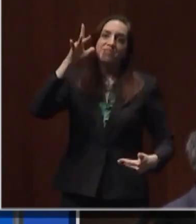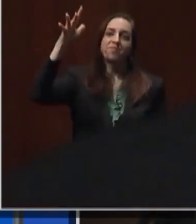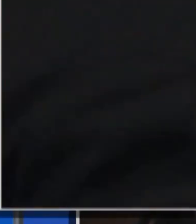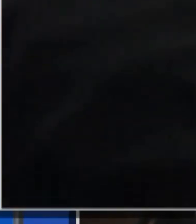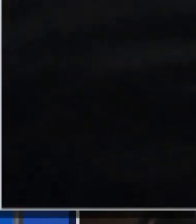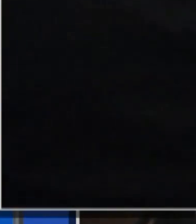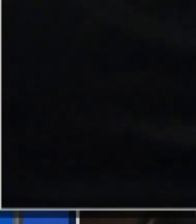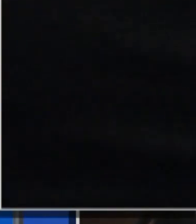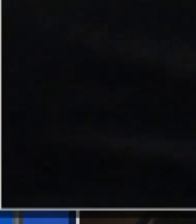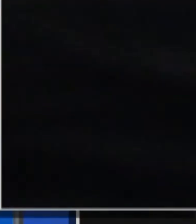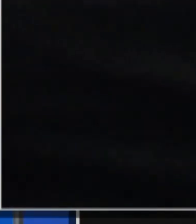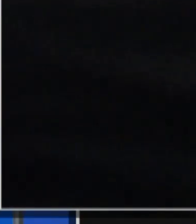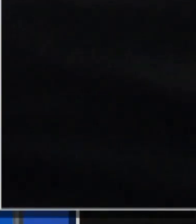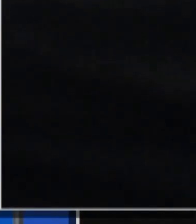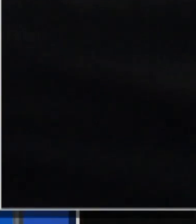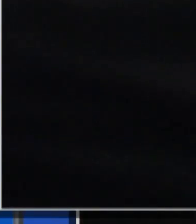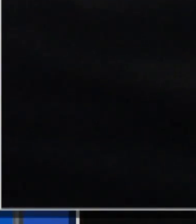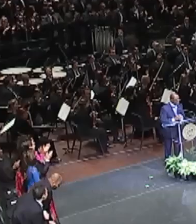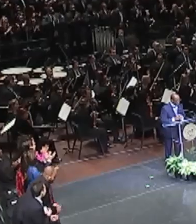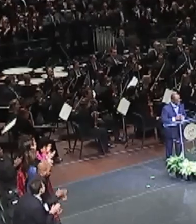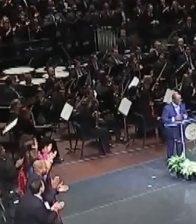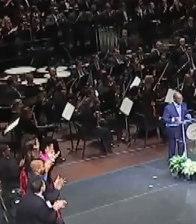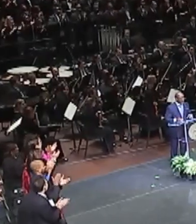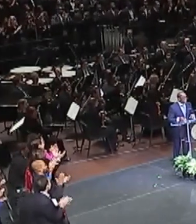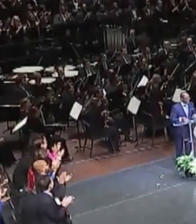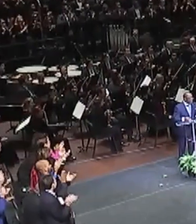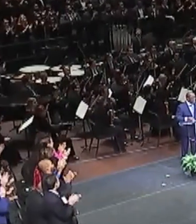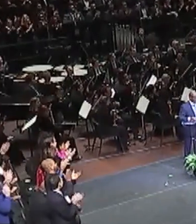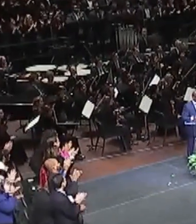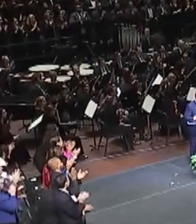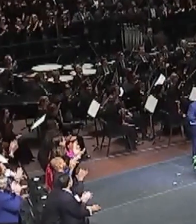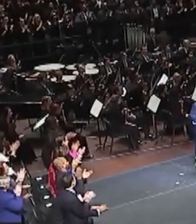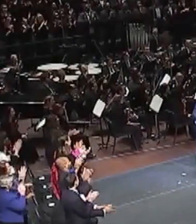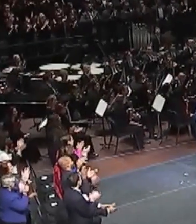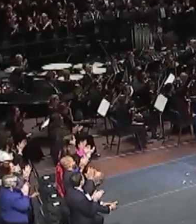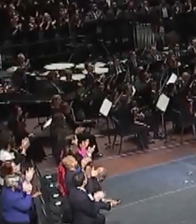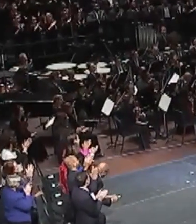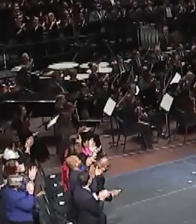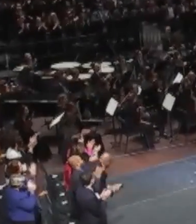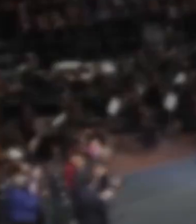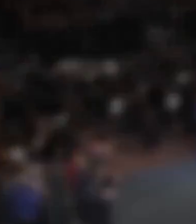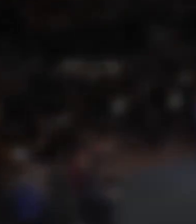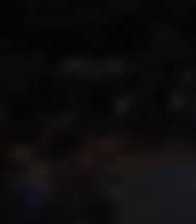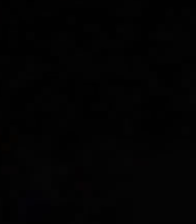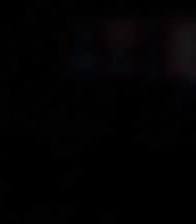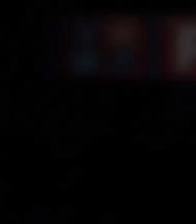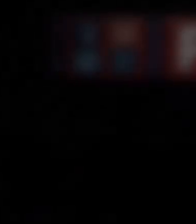best city that this world has ever seen. And God bless us all.